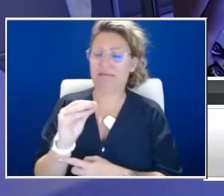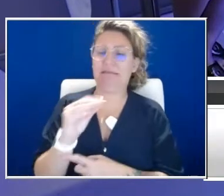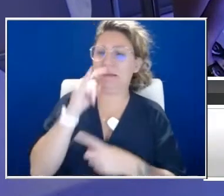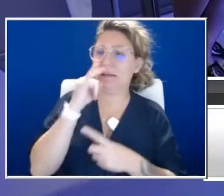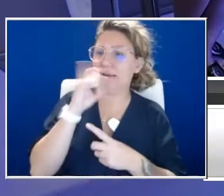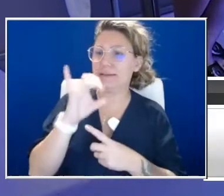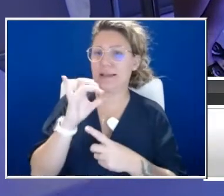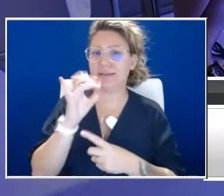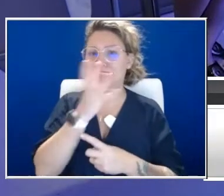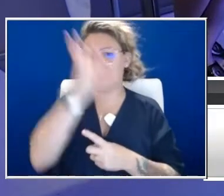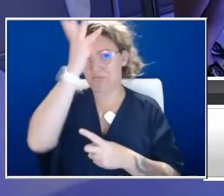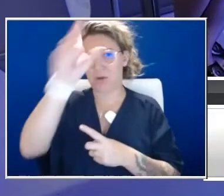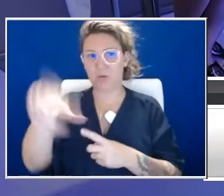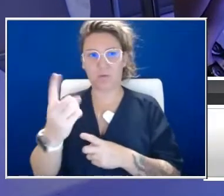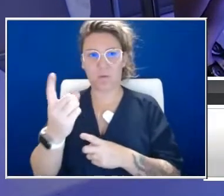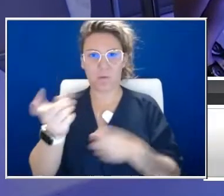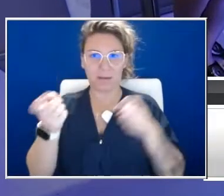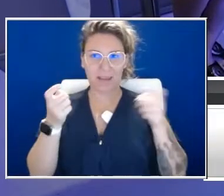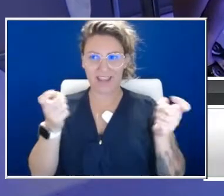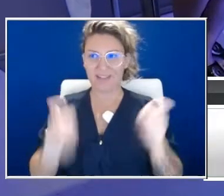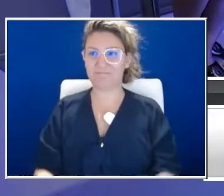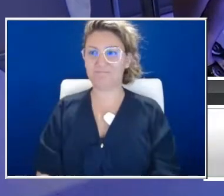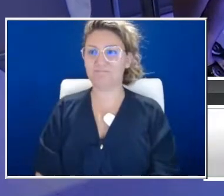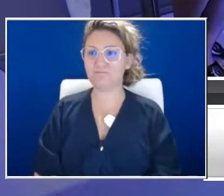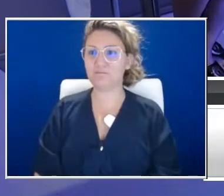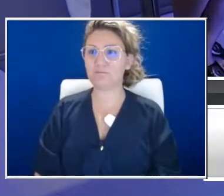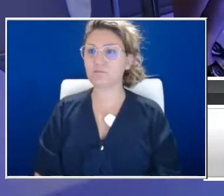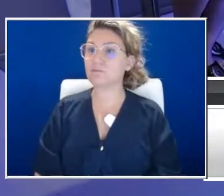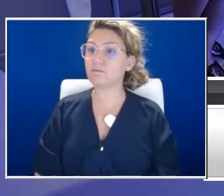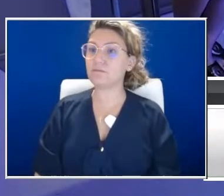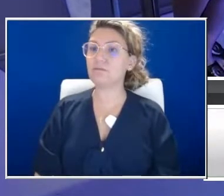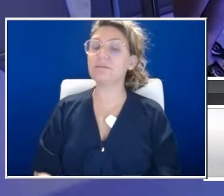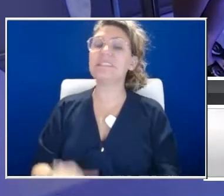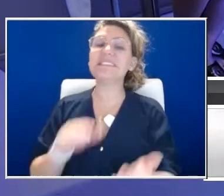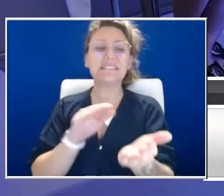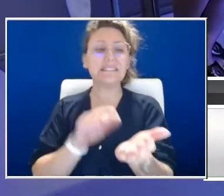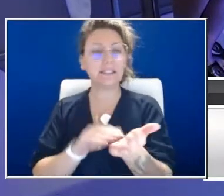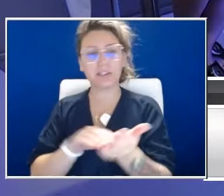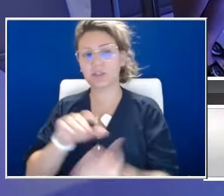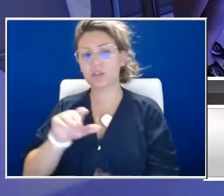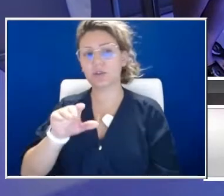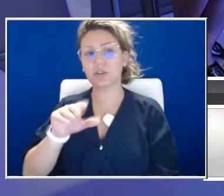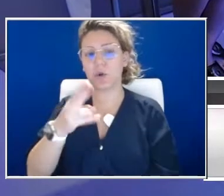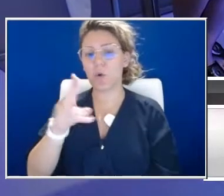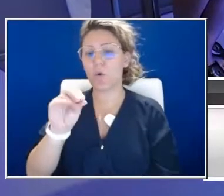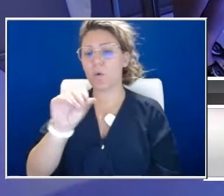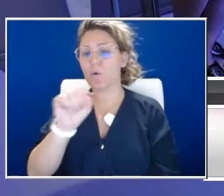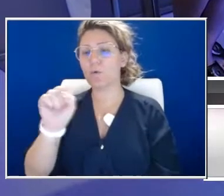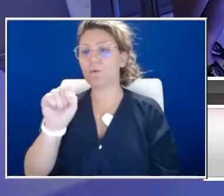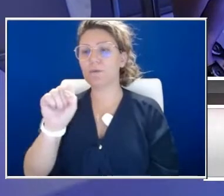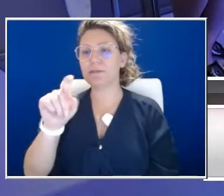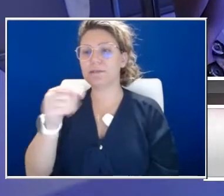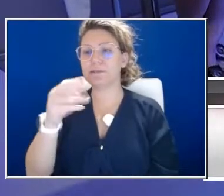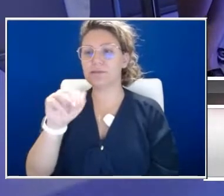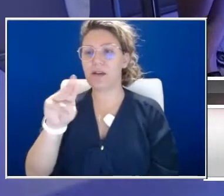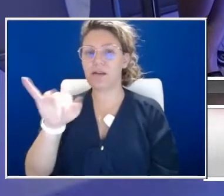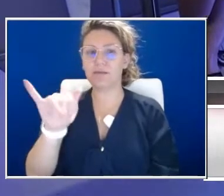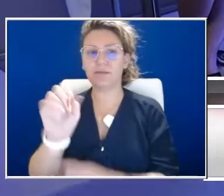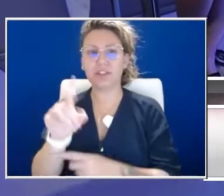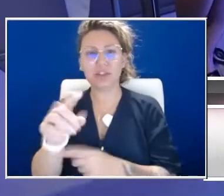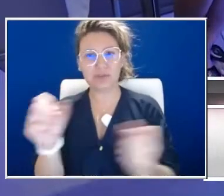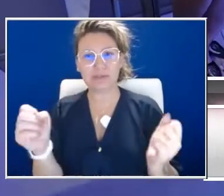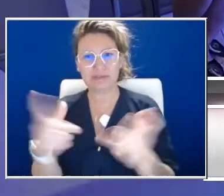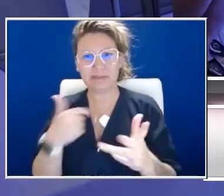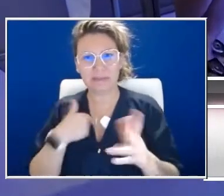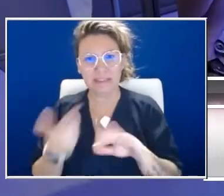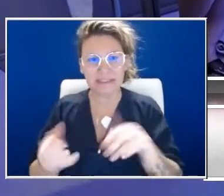Exactly. Yep. Yeah, for sure. So, Dr. Hughes Thompson, we hear that phrase, oh my gosh, you scared me to death. Possible?